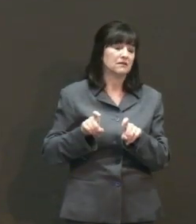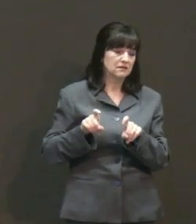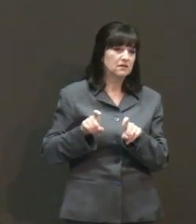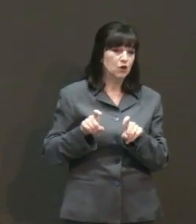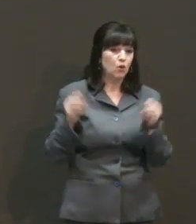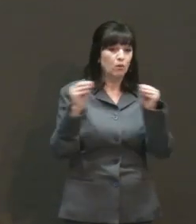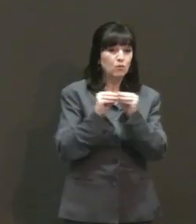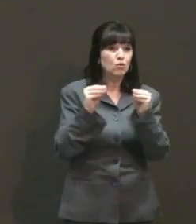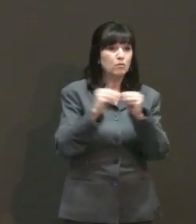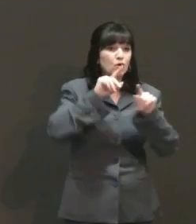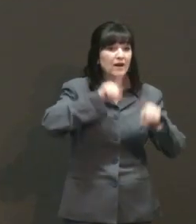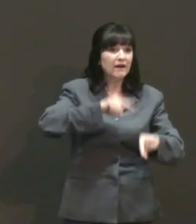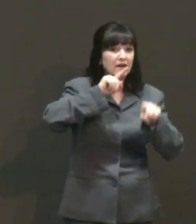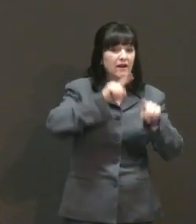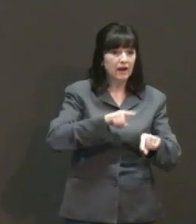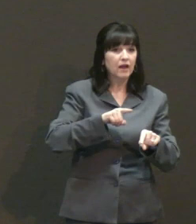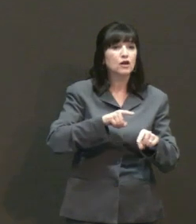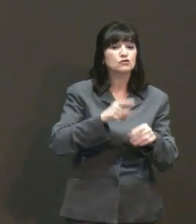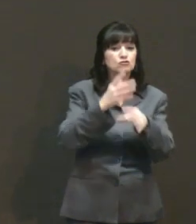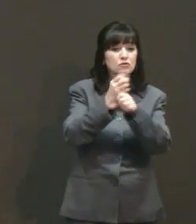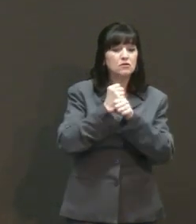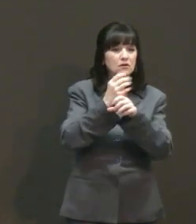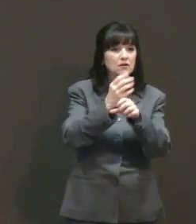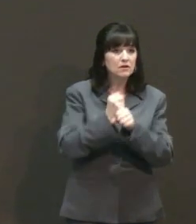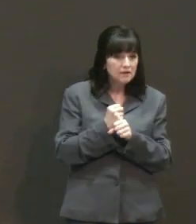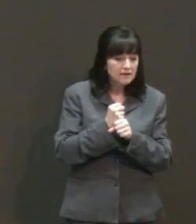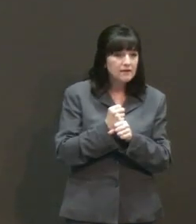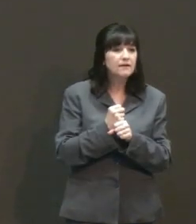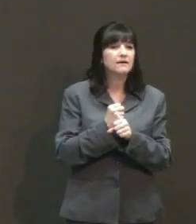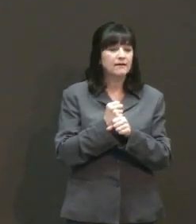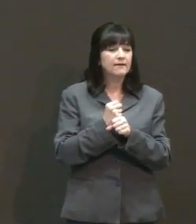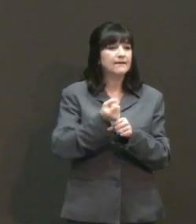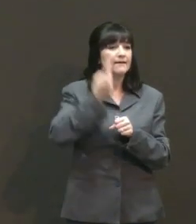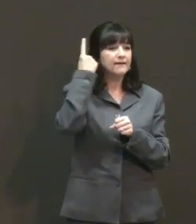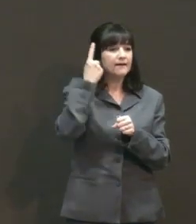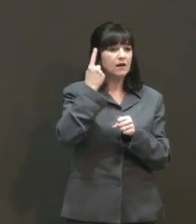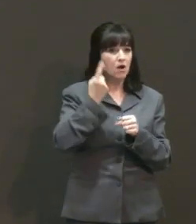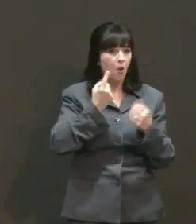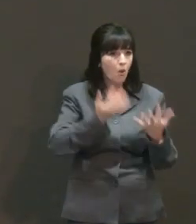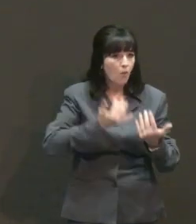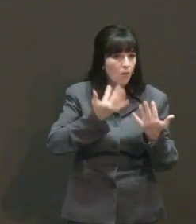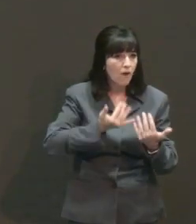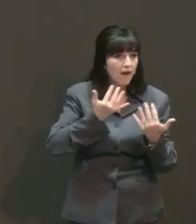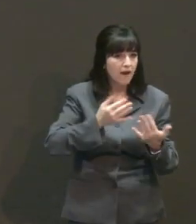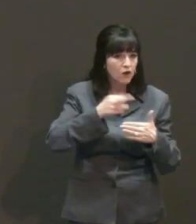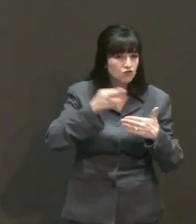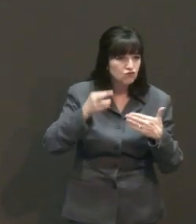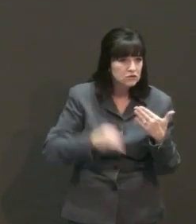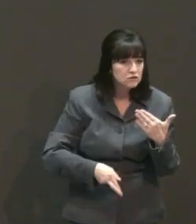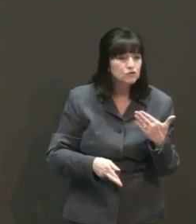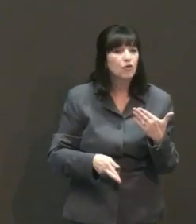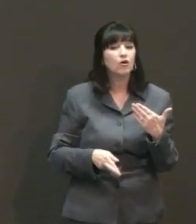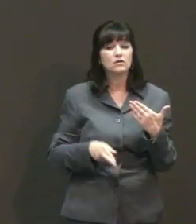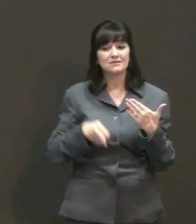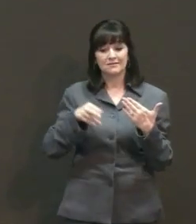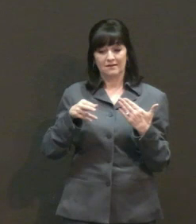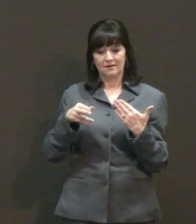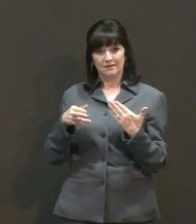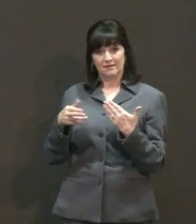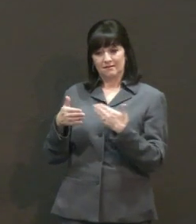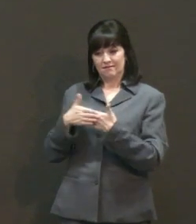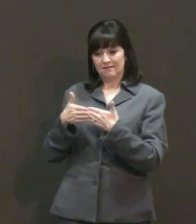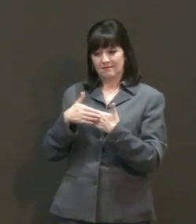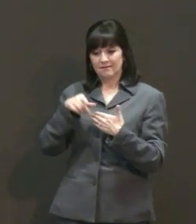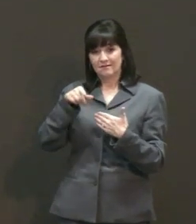results that we get back have been a little bit lumpy because of the delay in getting results from the commercial labs. Now we're going to